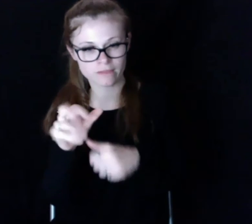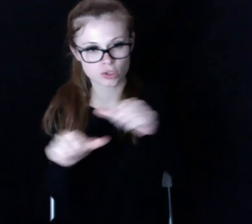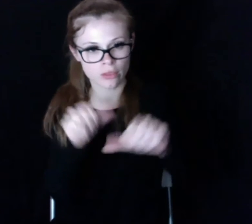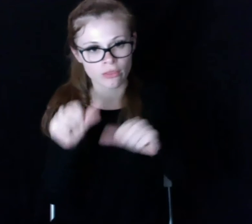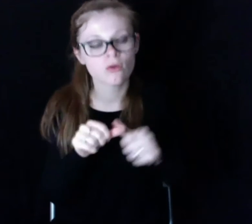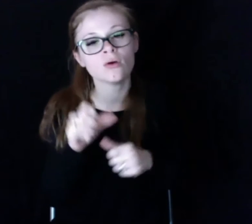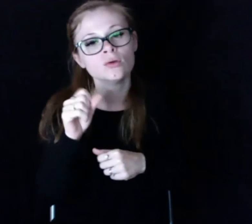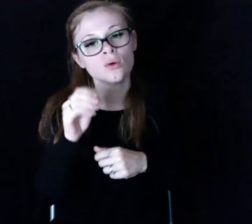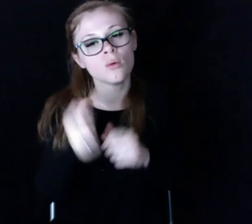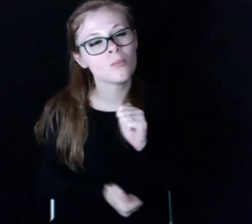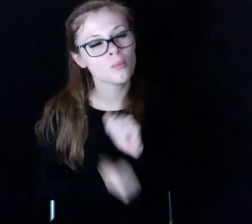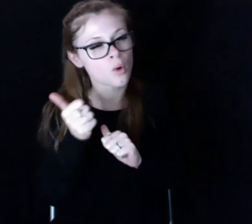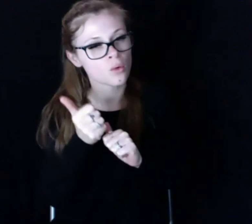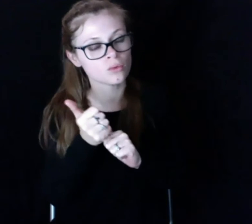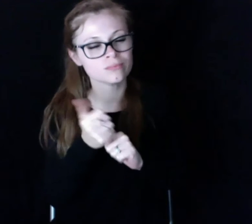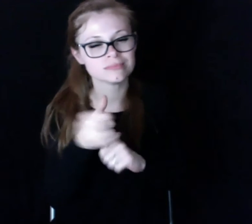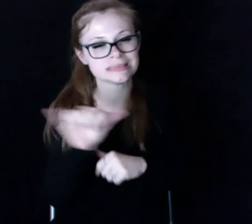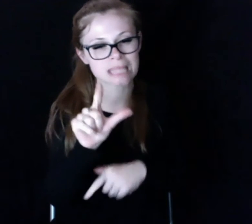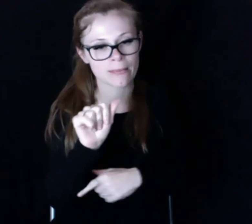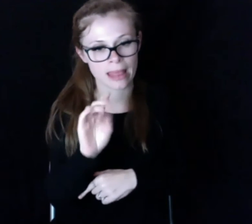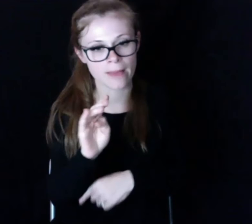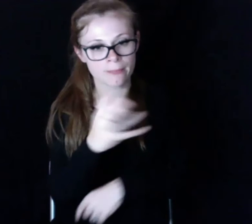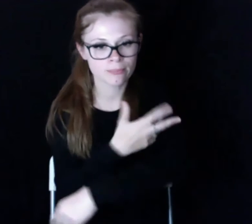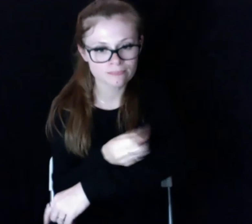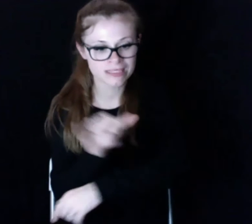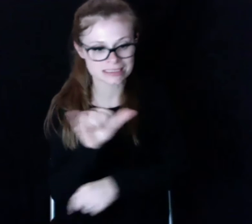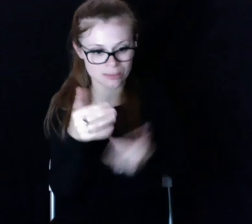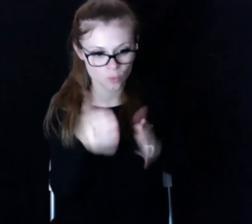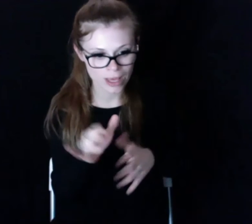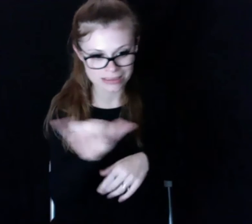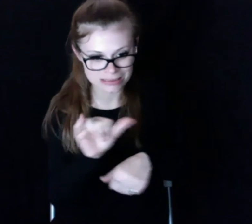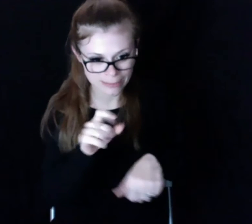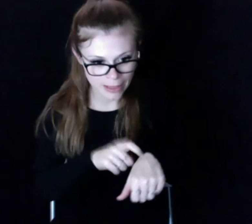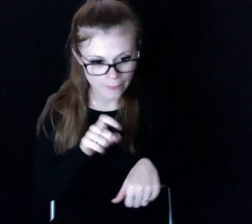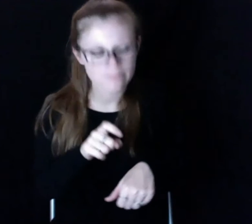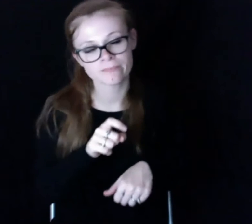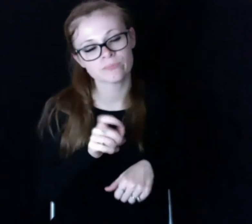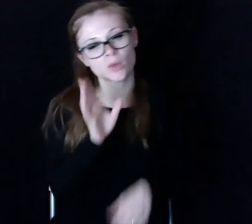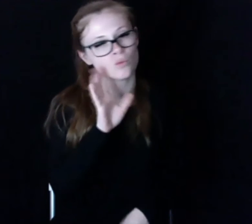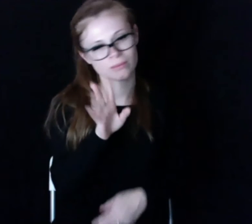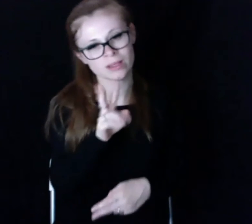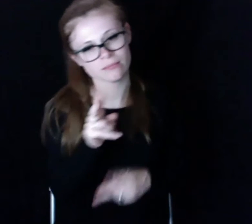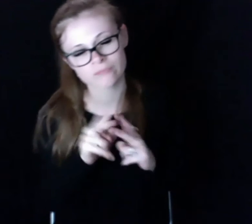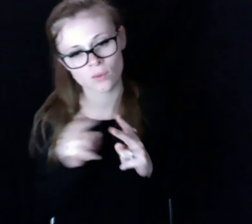So most of the time, same lab drawn in the same way at the same time, they're going to be quite consistent.